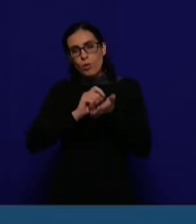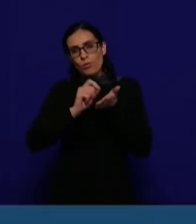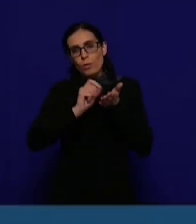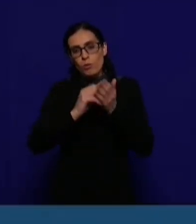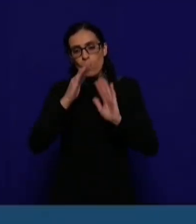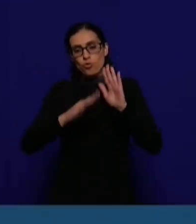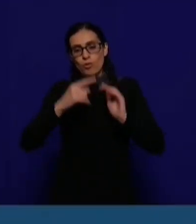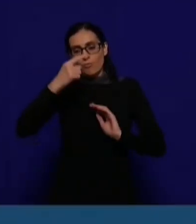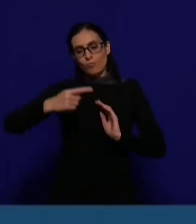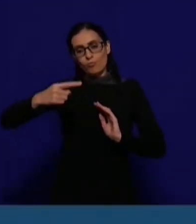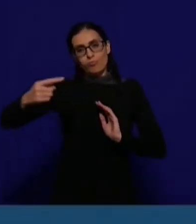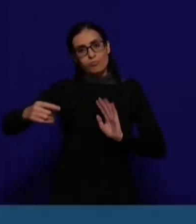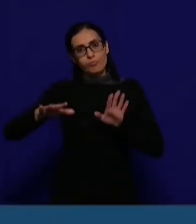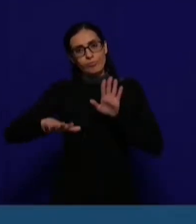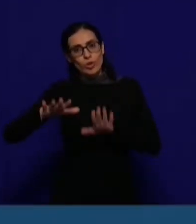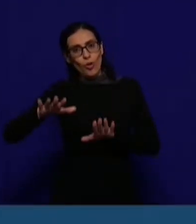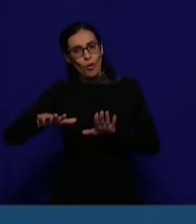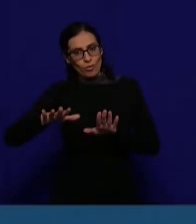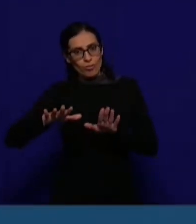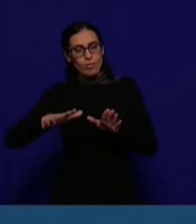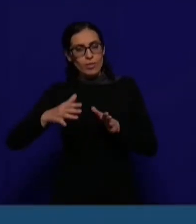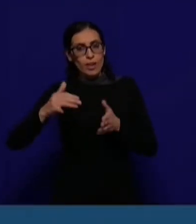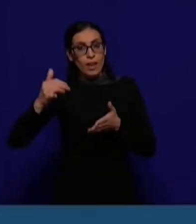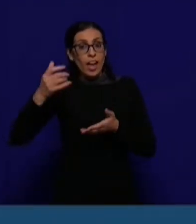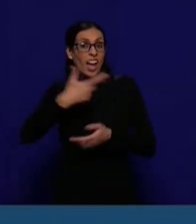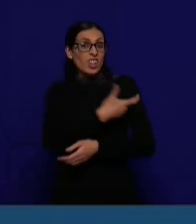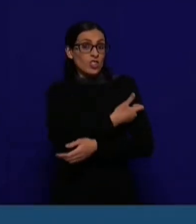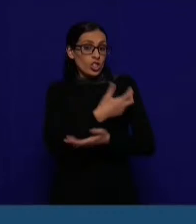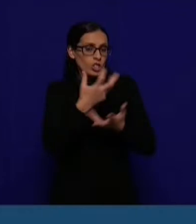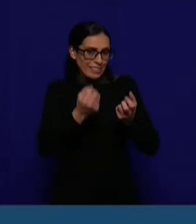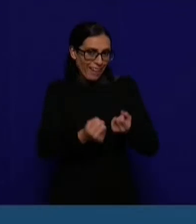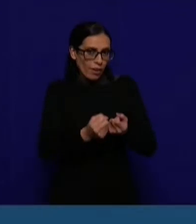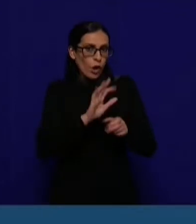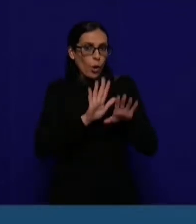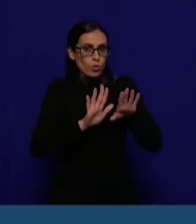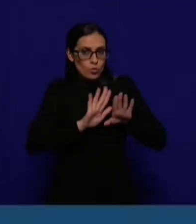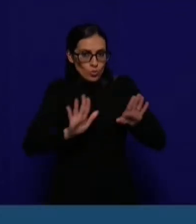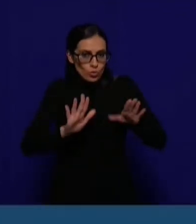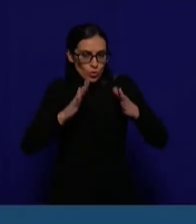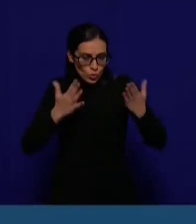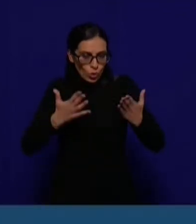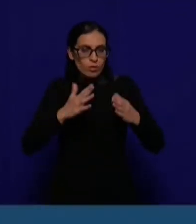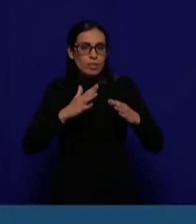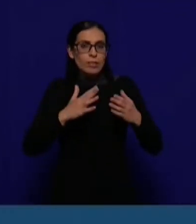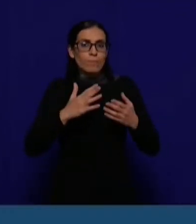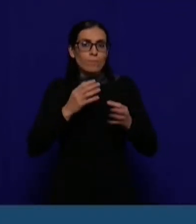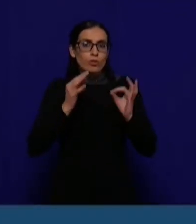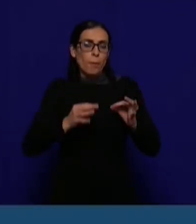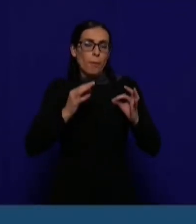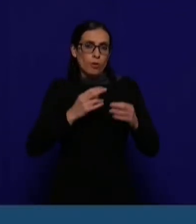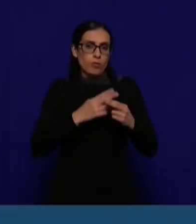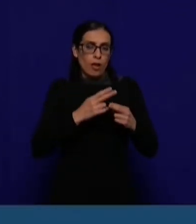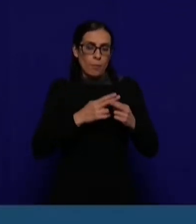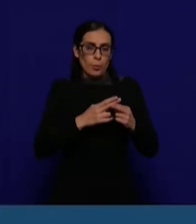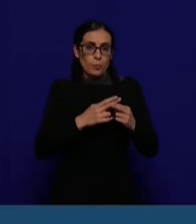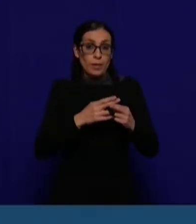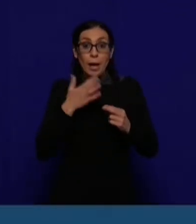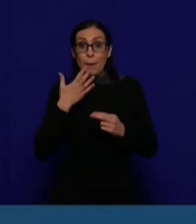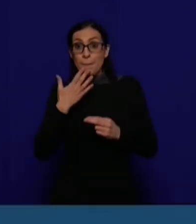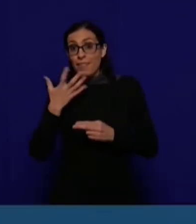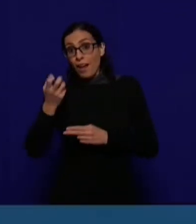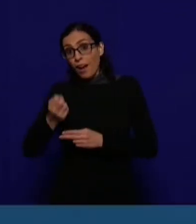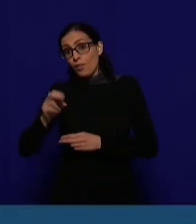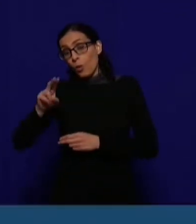ta' tilqim skont dawk il-vaccines li aħna nafu li huma available. La darba jkollna wkoll available li nistgħu nużaw ukoll